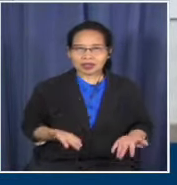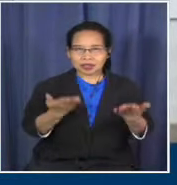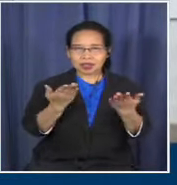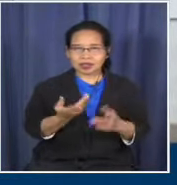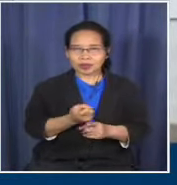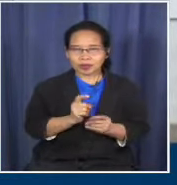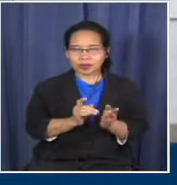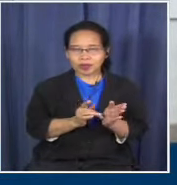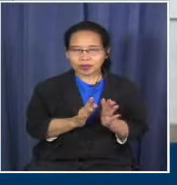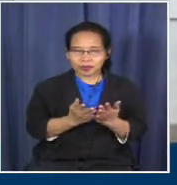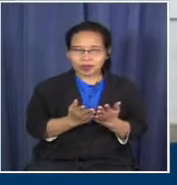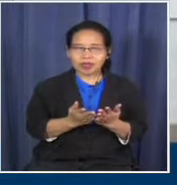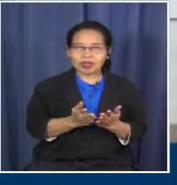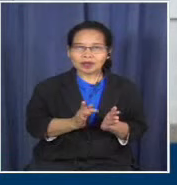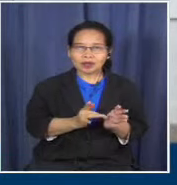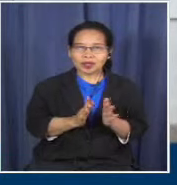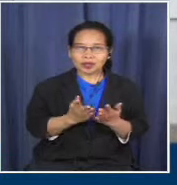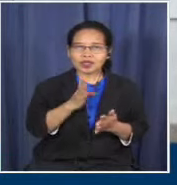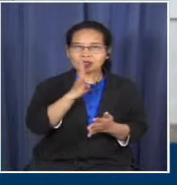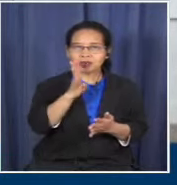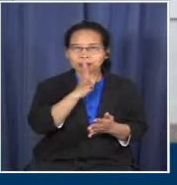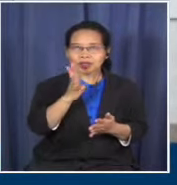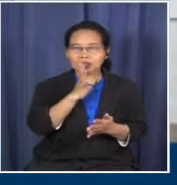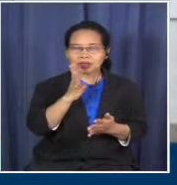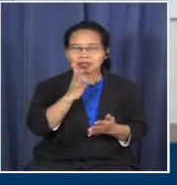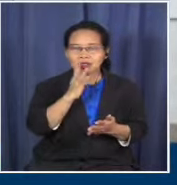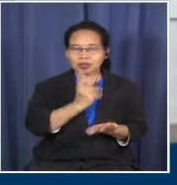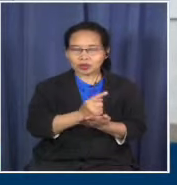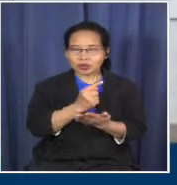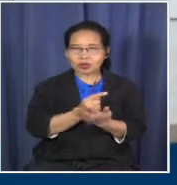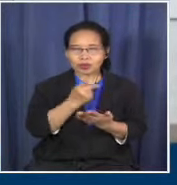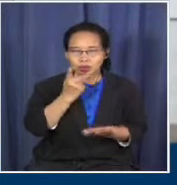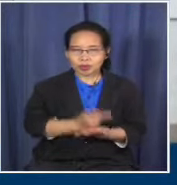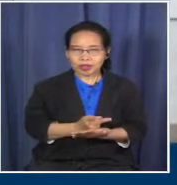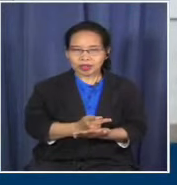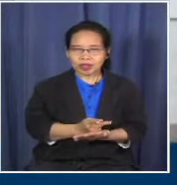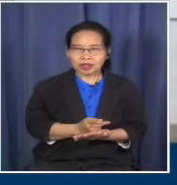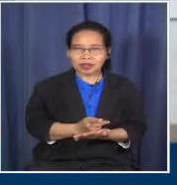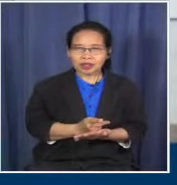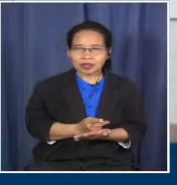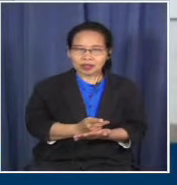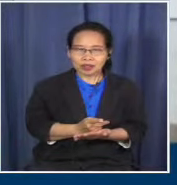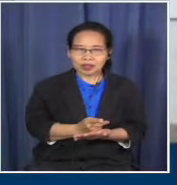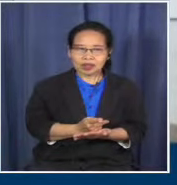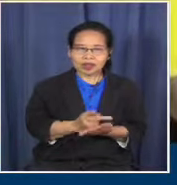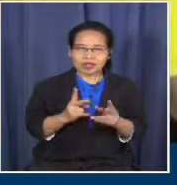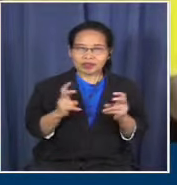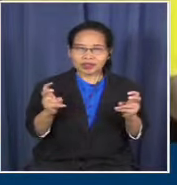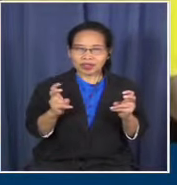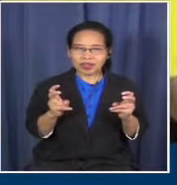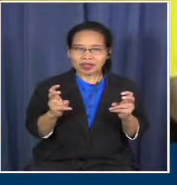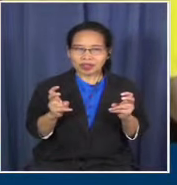It exists in the Bible, proving that the Bible speaks the truth. The Bible is speaking the